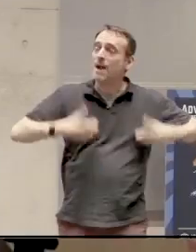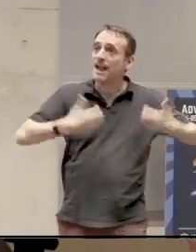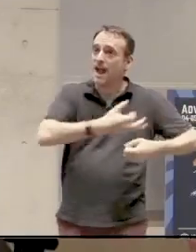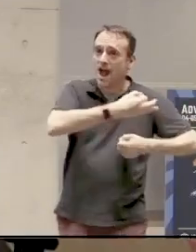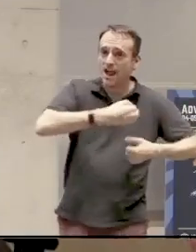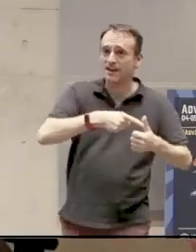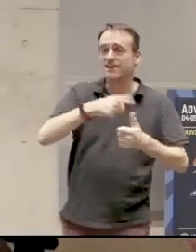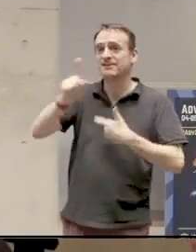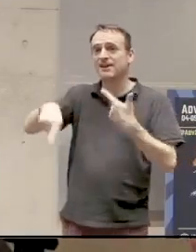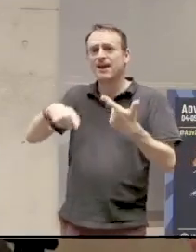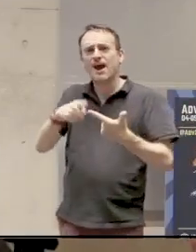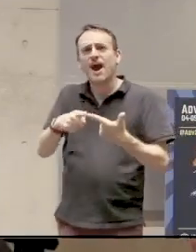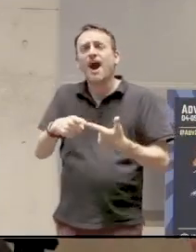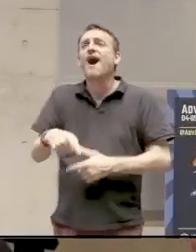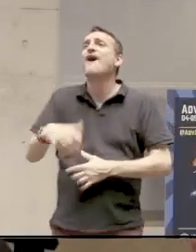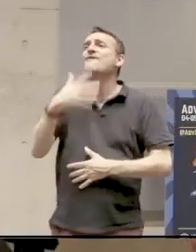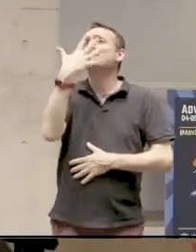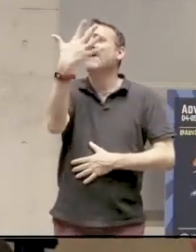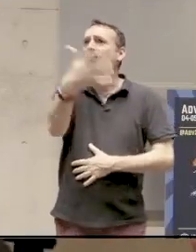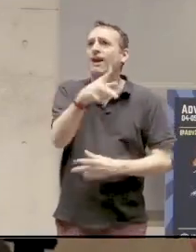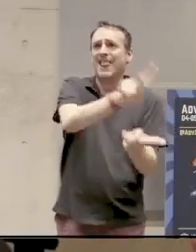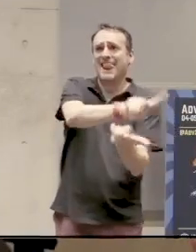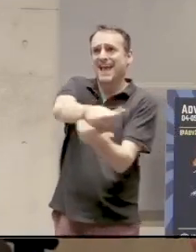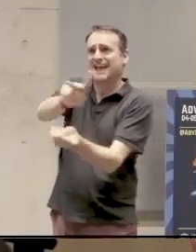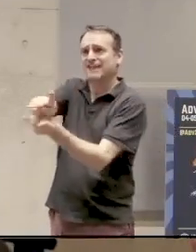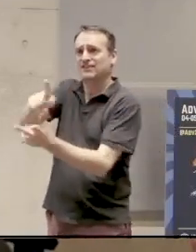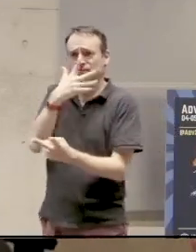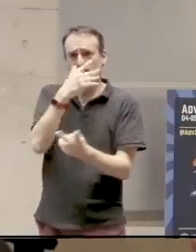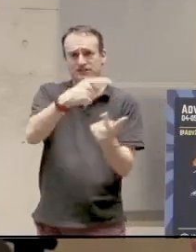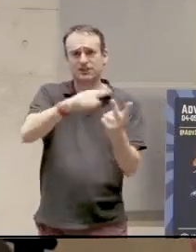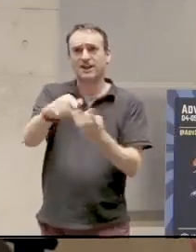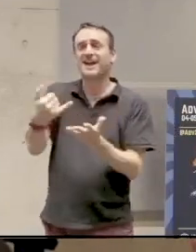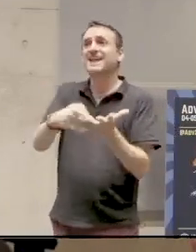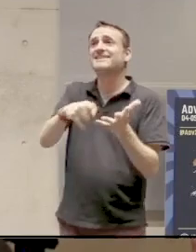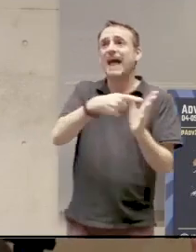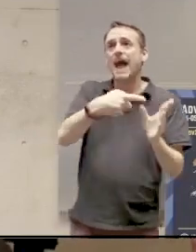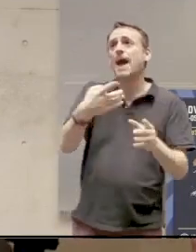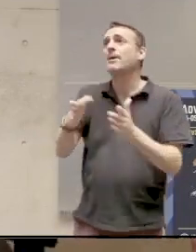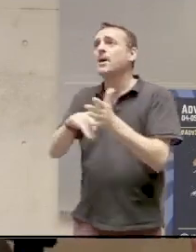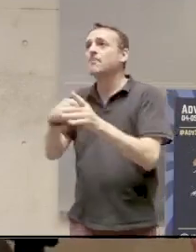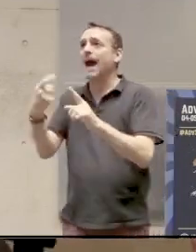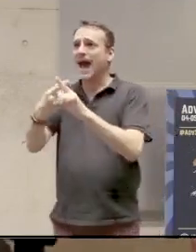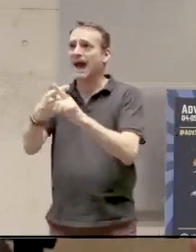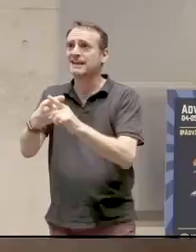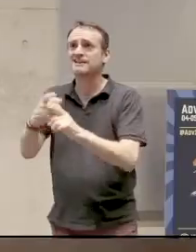5 Lays a Stranger, Sam and Max Hit Dat Ass,